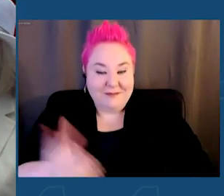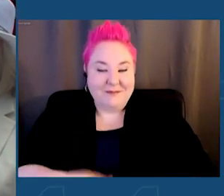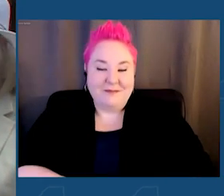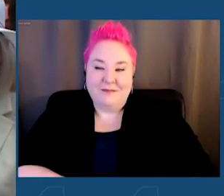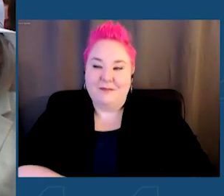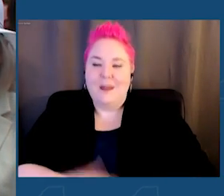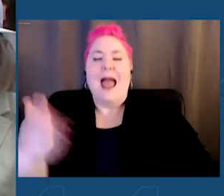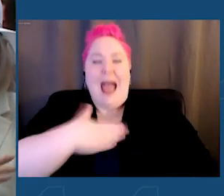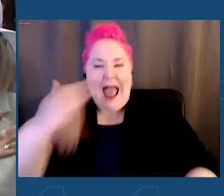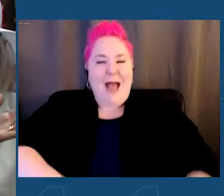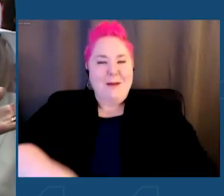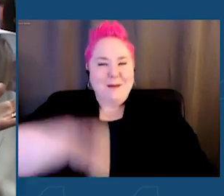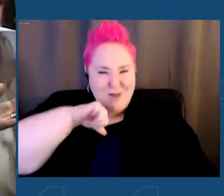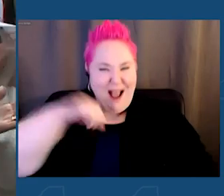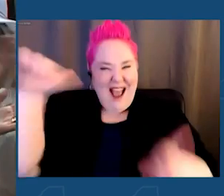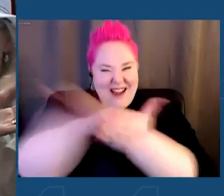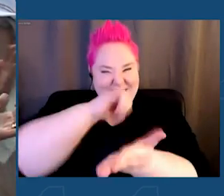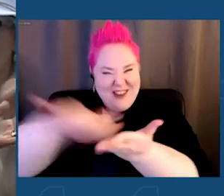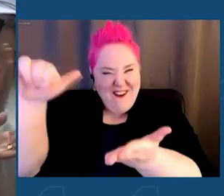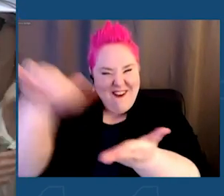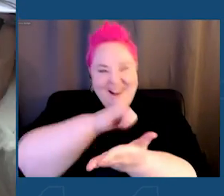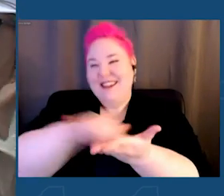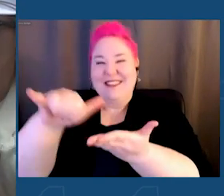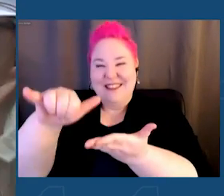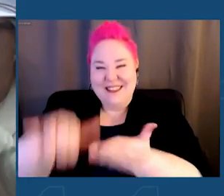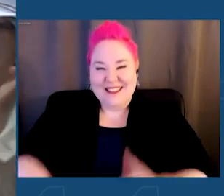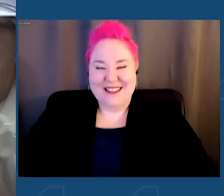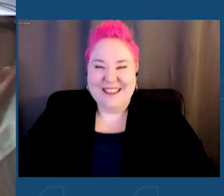Happy Pride, New York!